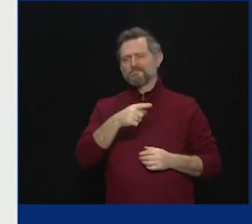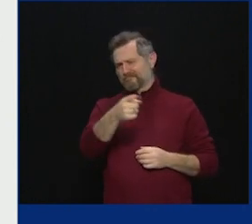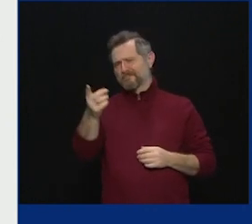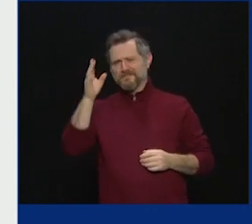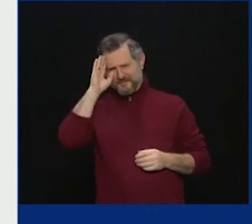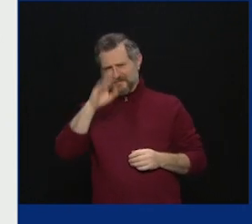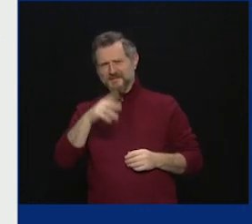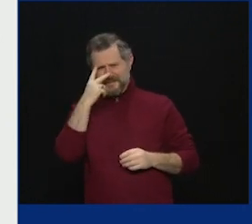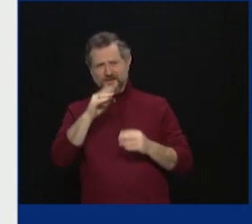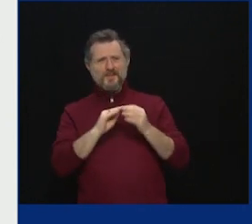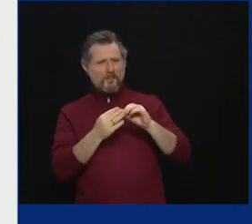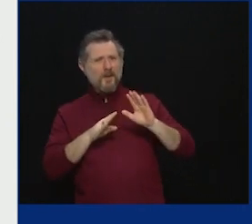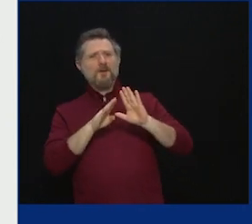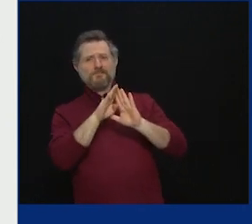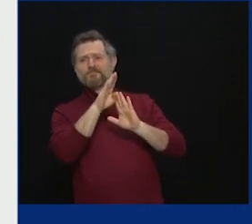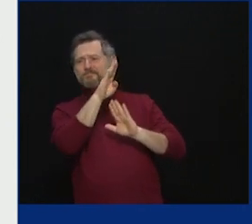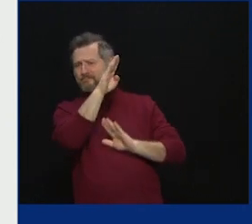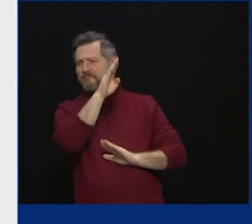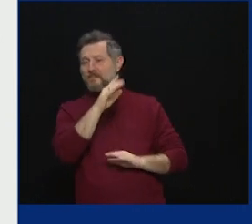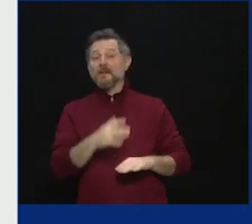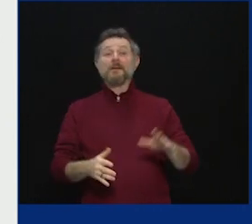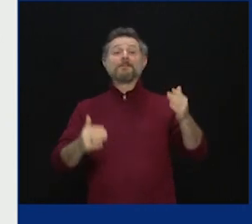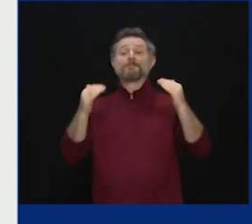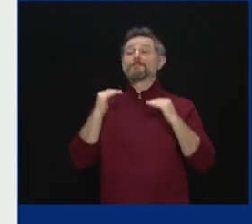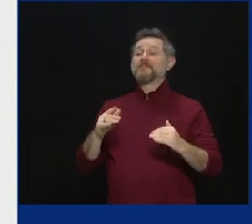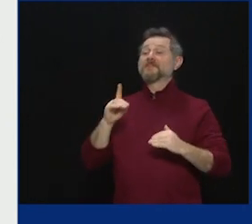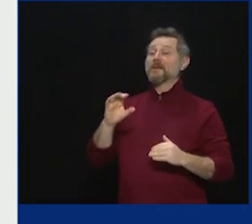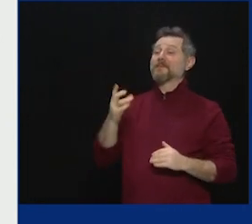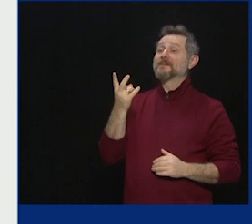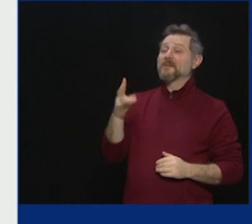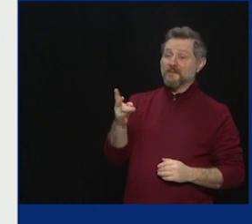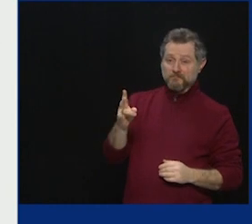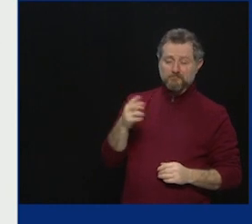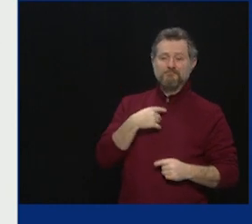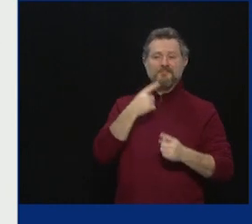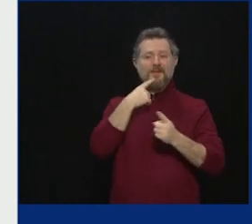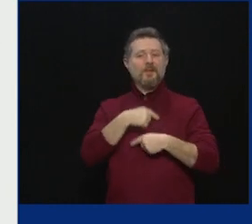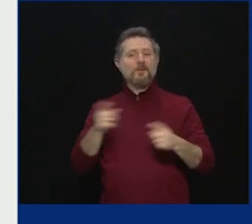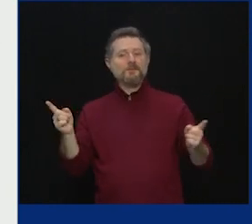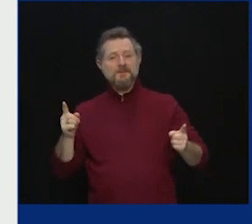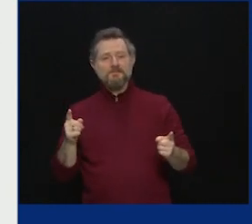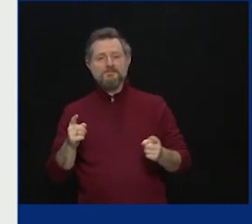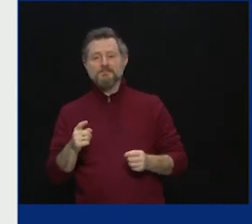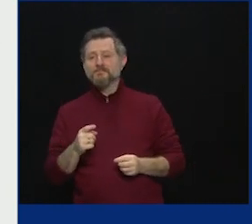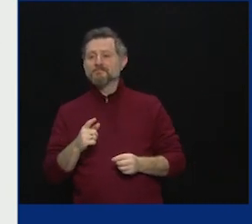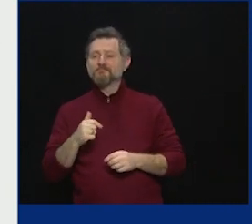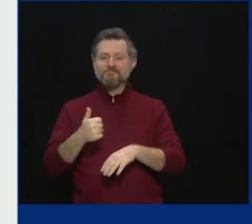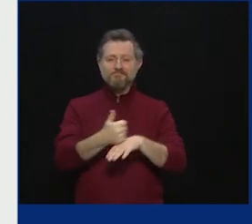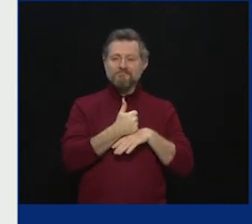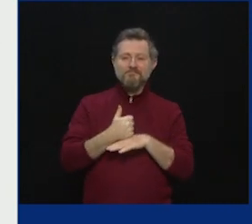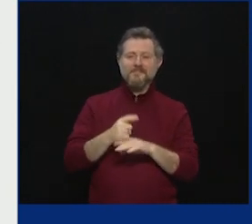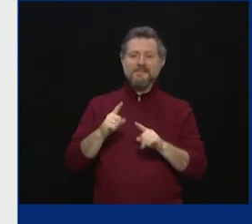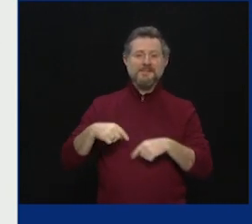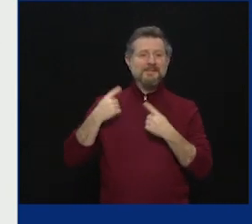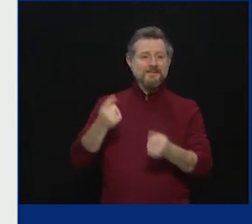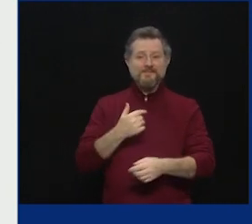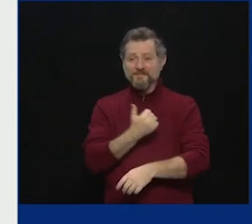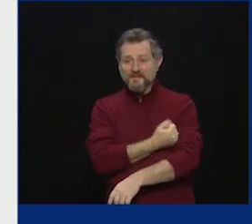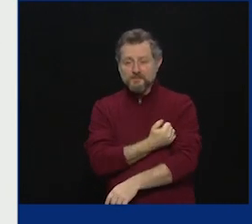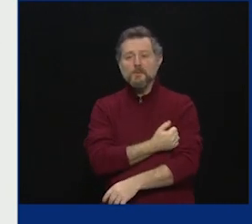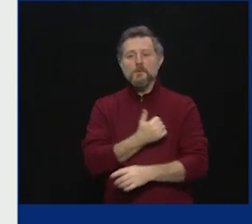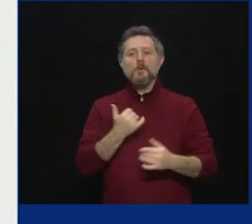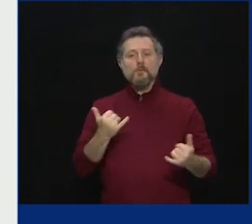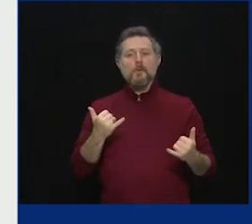ago. December 17th, we announced, in addition to the vaccination sites that had already been standing up throughout this process, that we'd actually